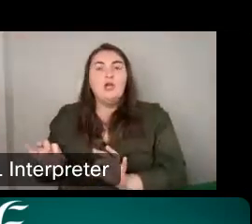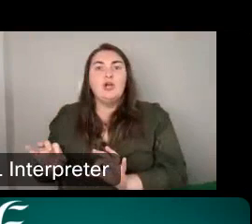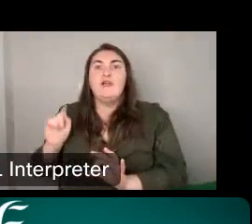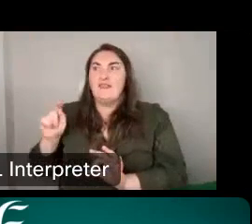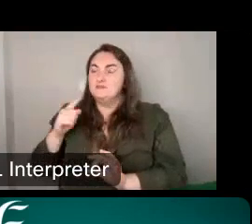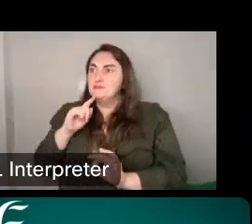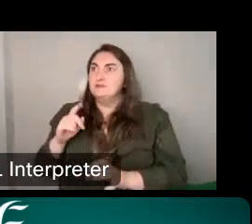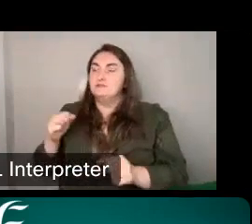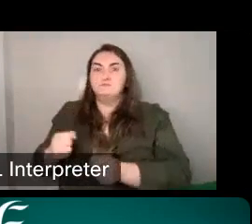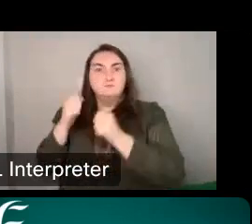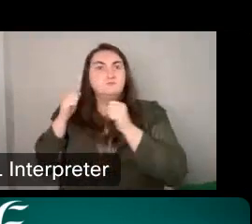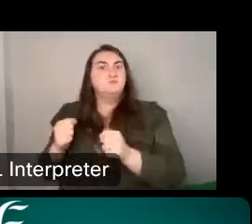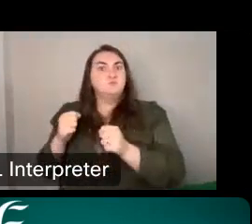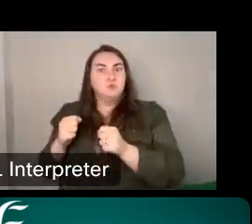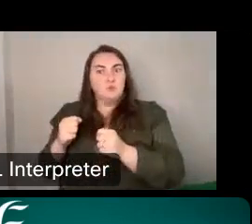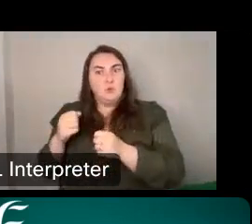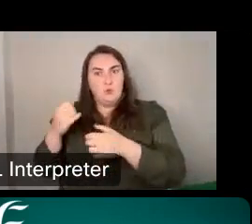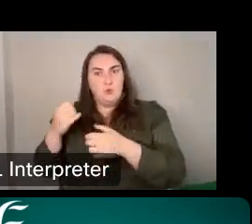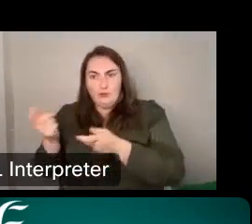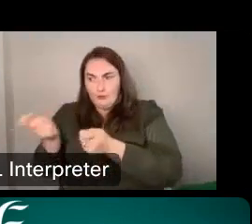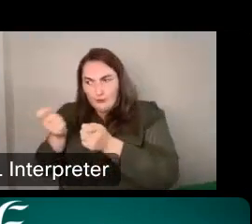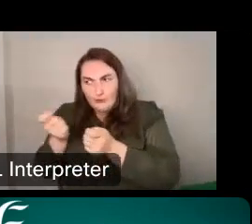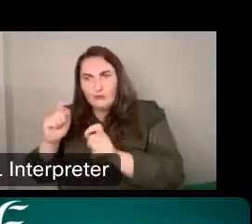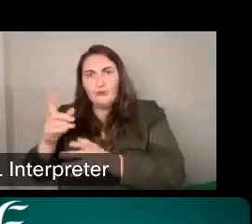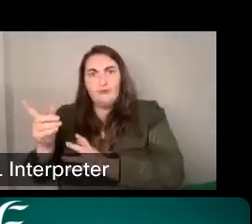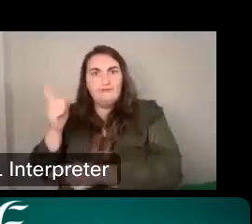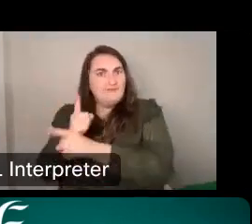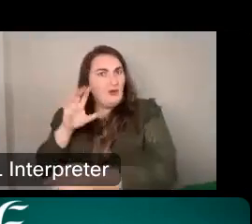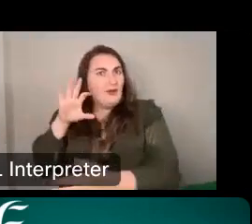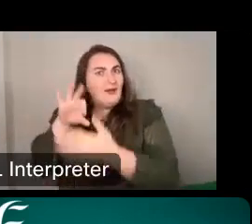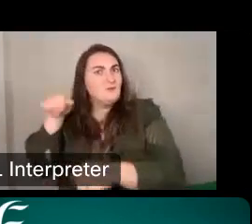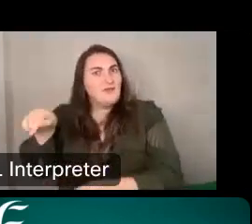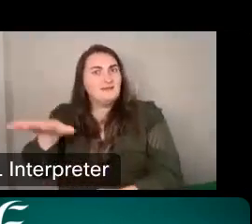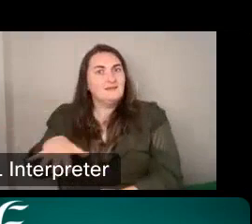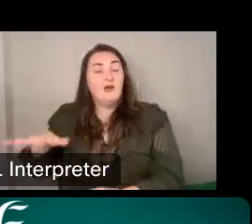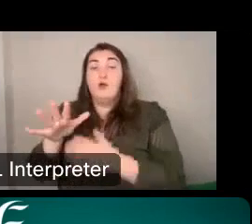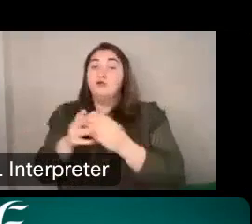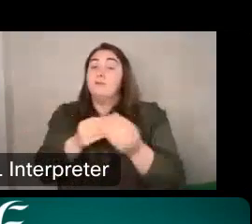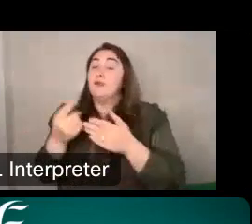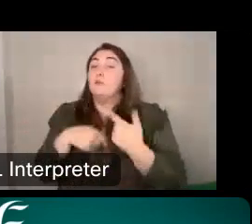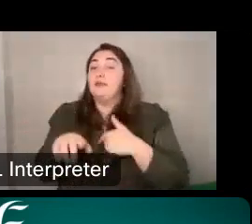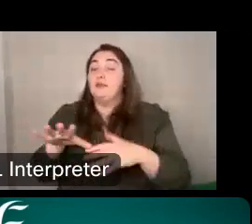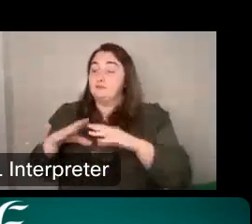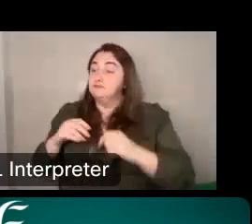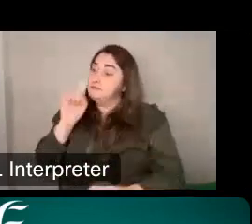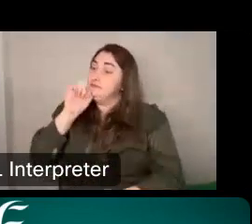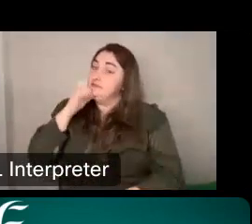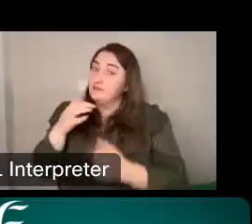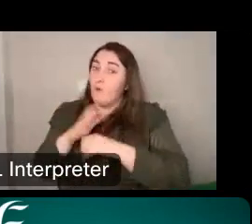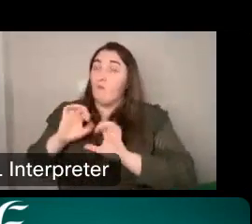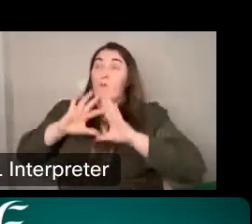rigorous clinical governance in place around that. And it's something we take very seriously for the overall